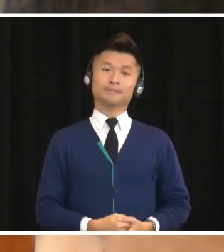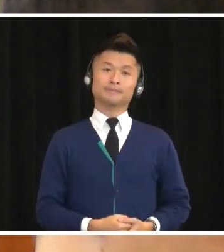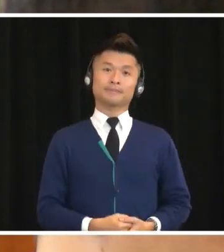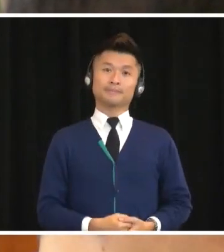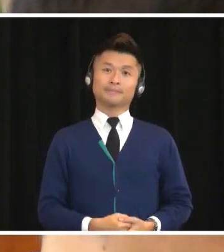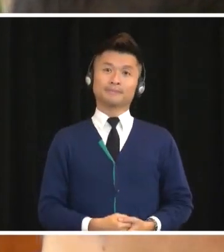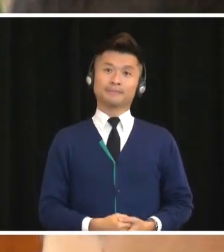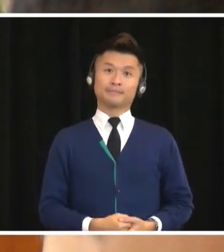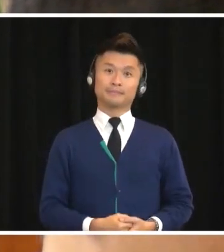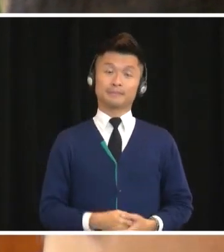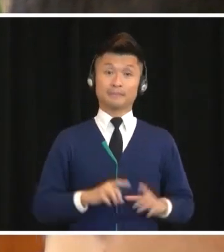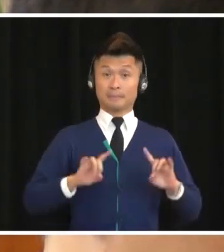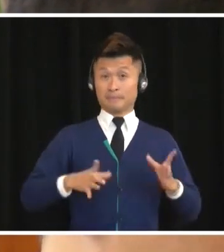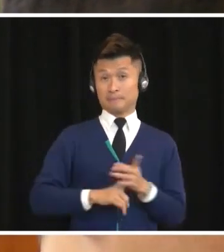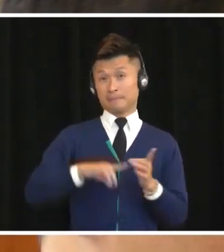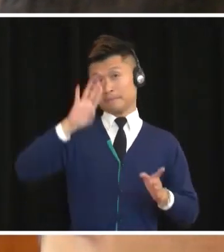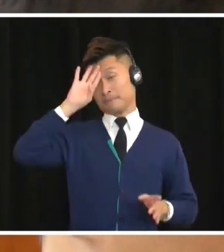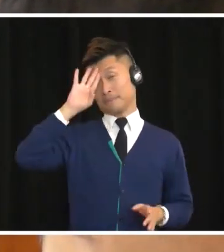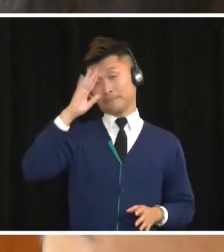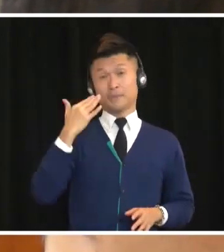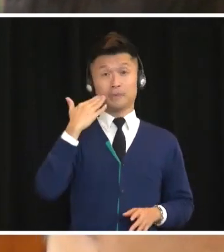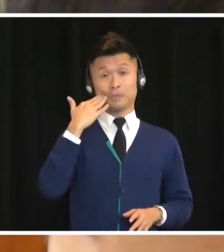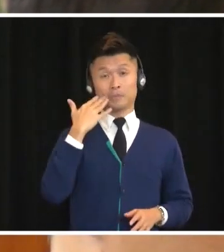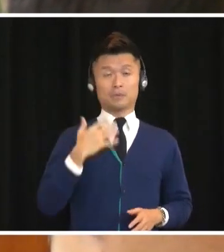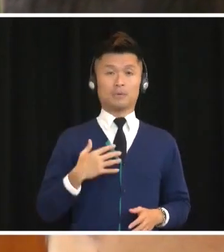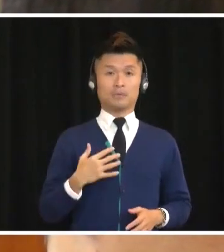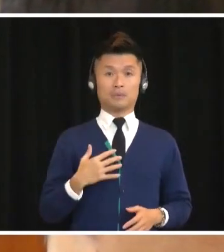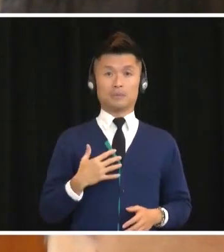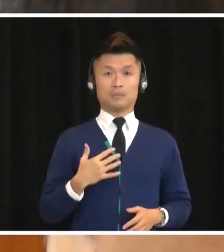able to follow the rule of separation.